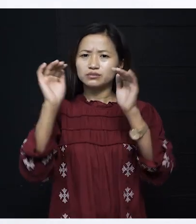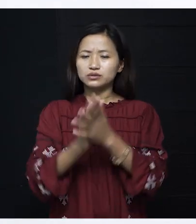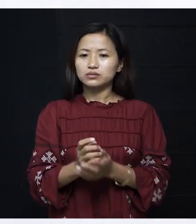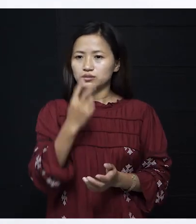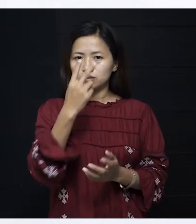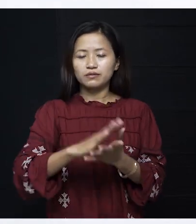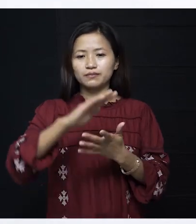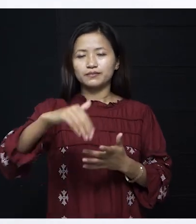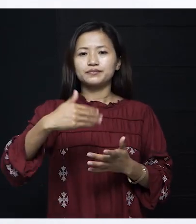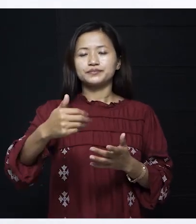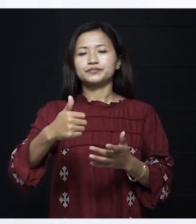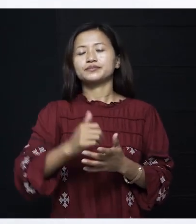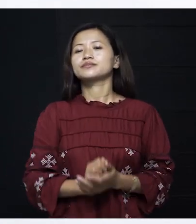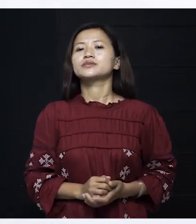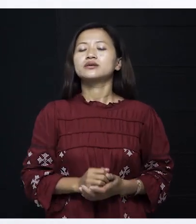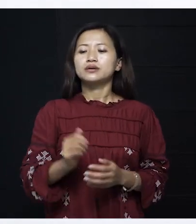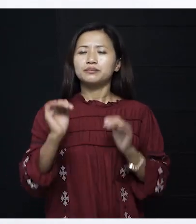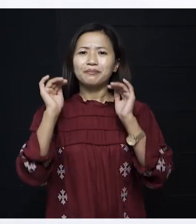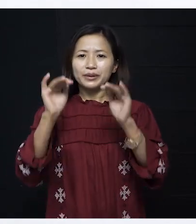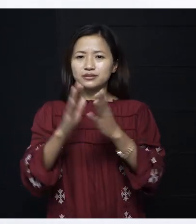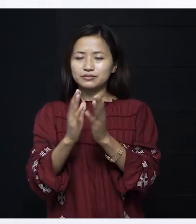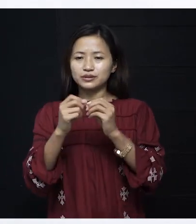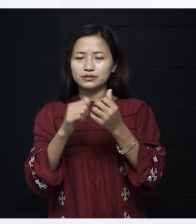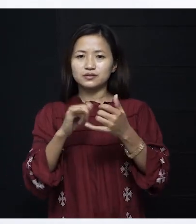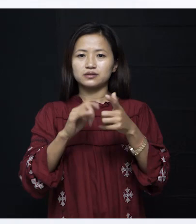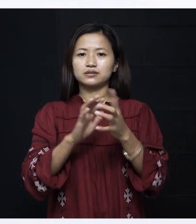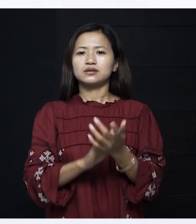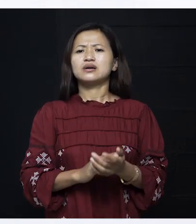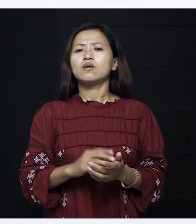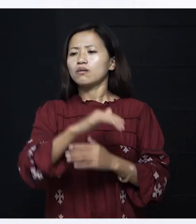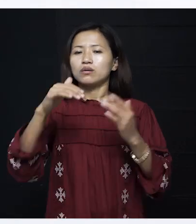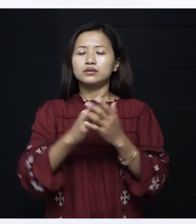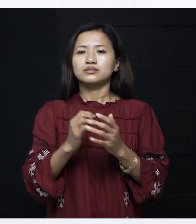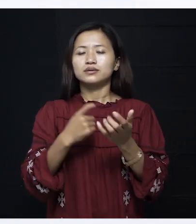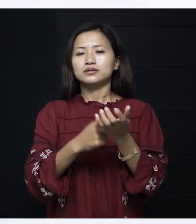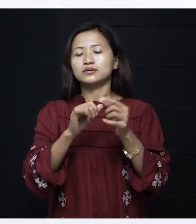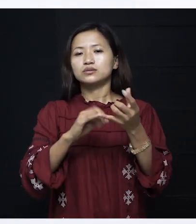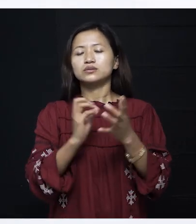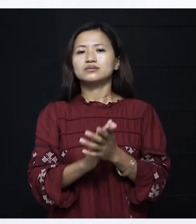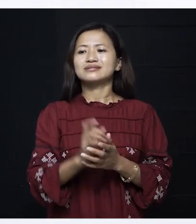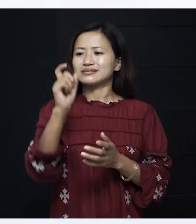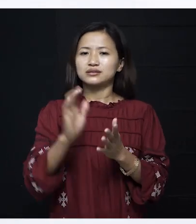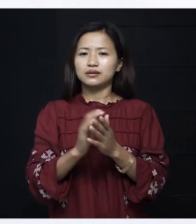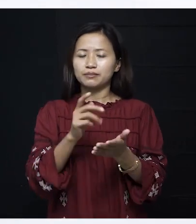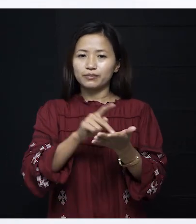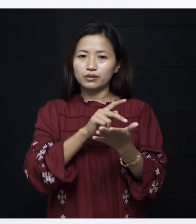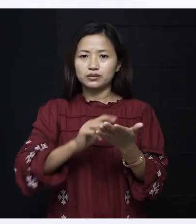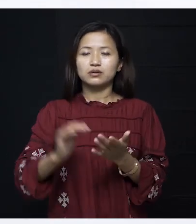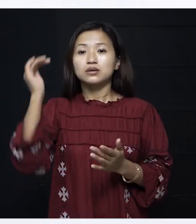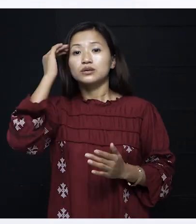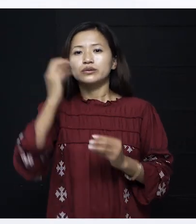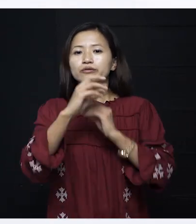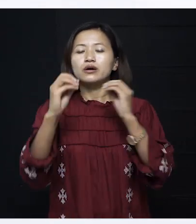look after, right? So basing on this, all those resources, everything, they will know about it. Then apart from